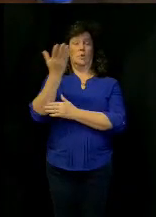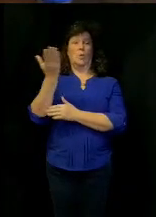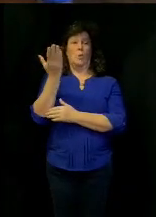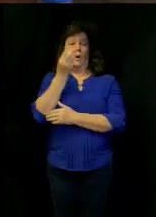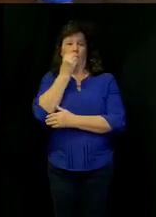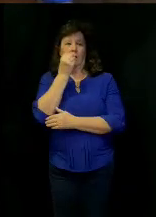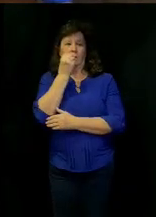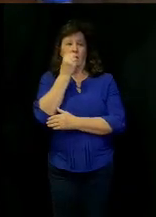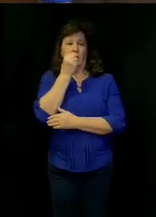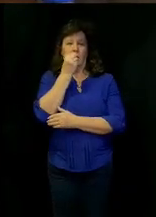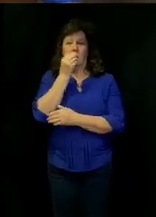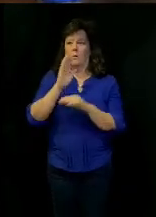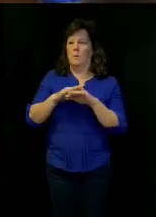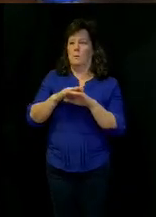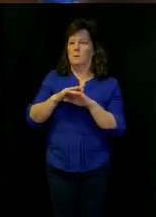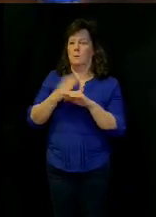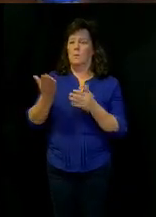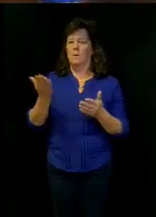on?